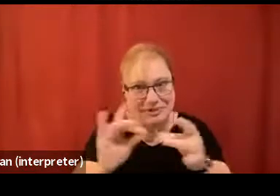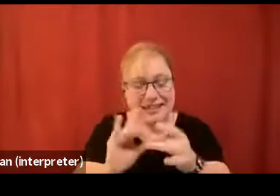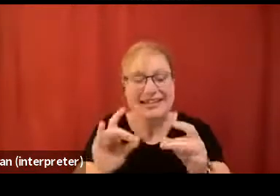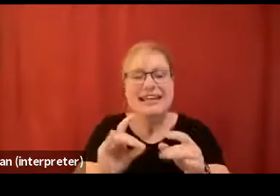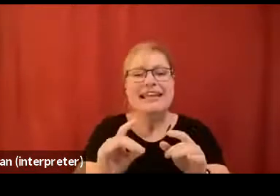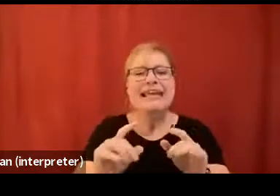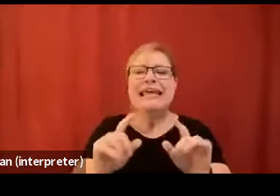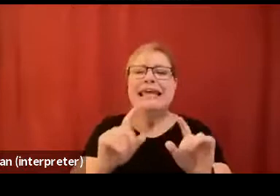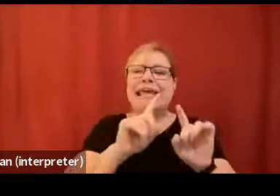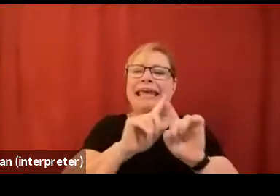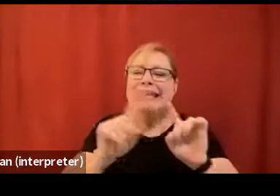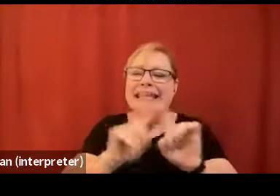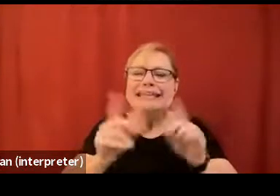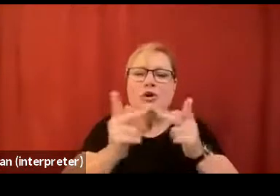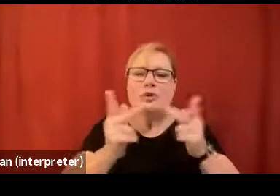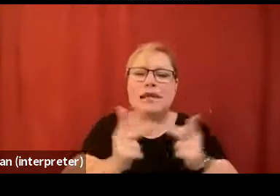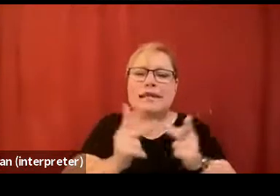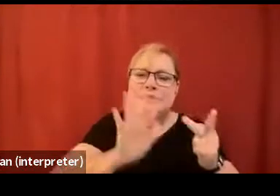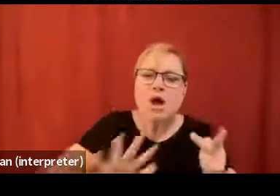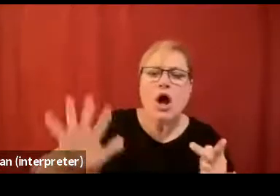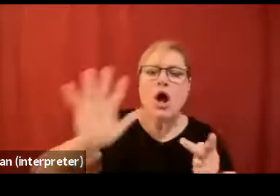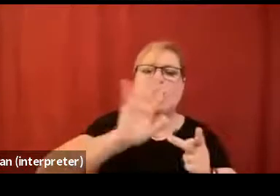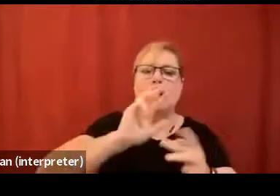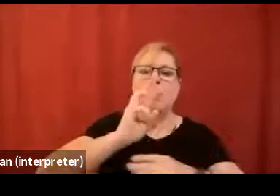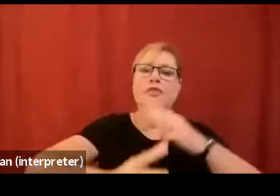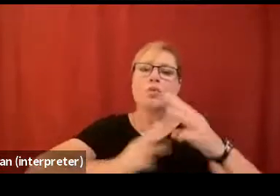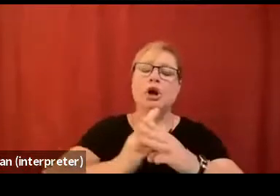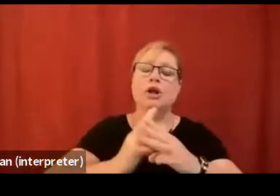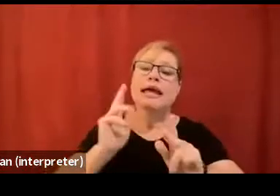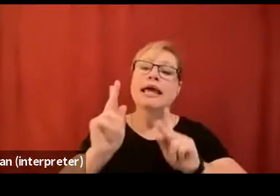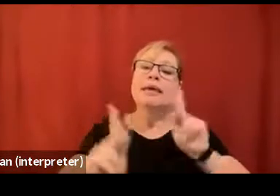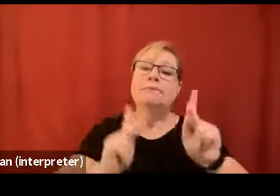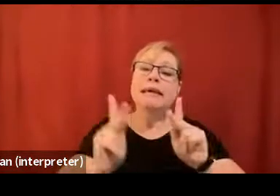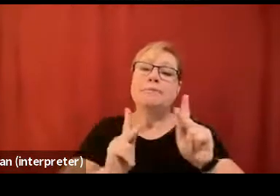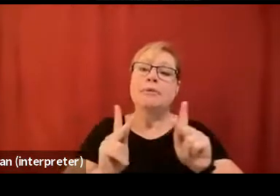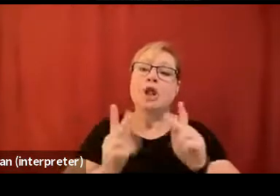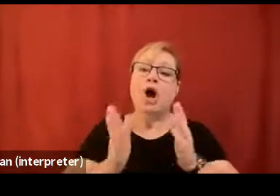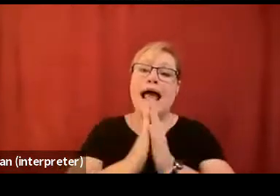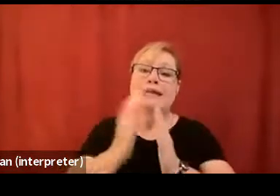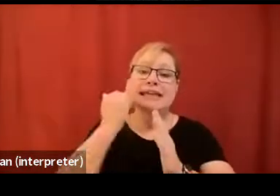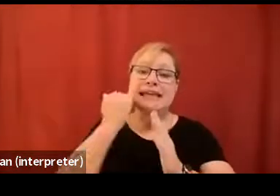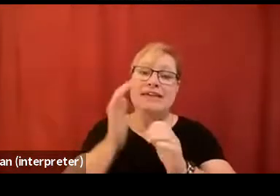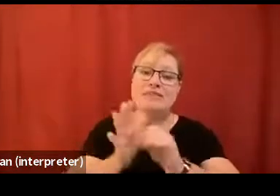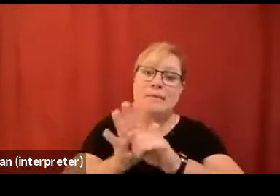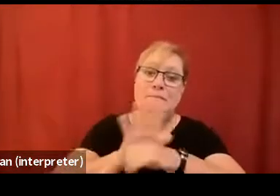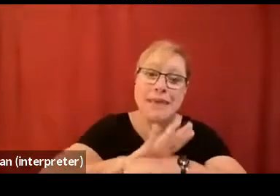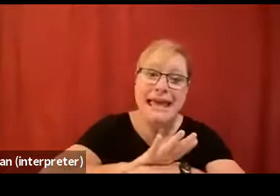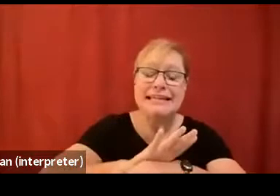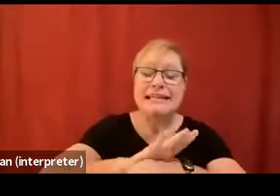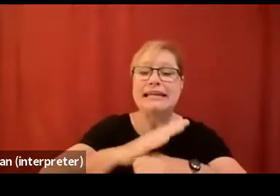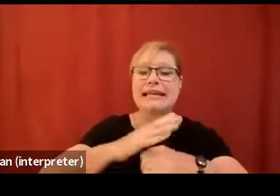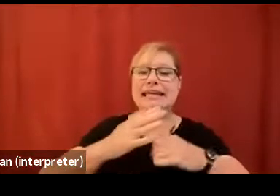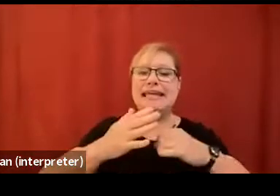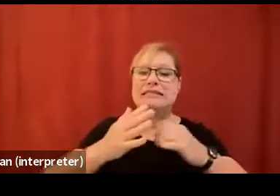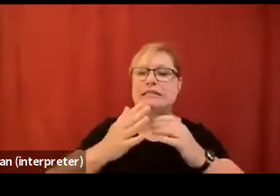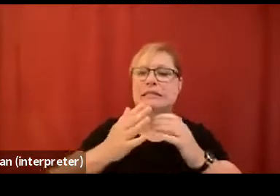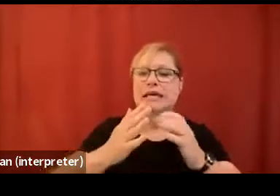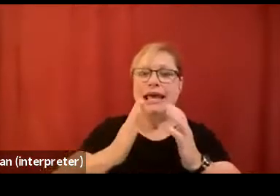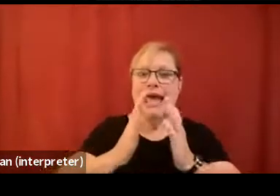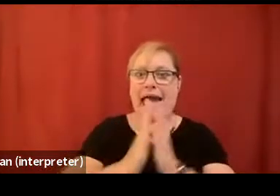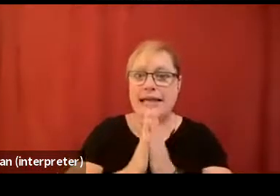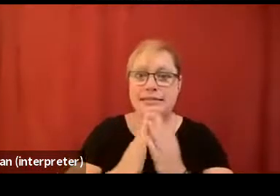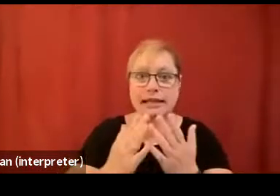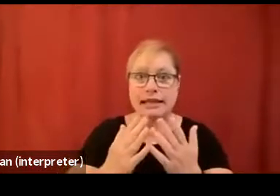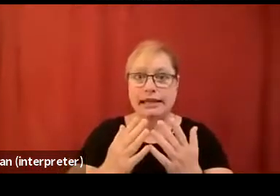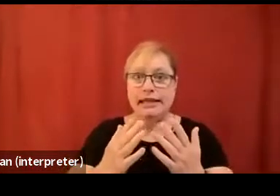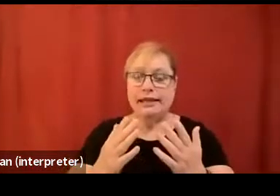and locales around the world, people have been asking if the pandemic might give us opportunities to sort of build back better. And like Croshelle